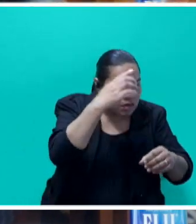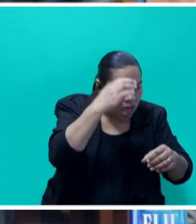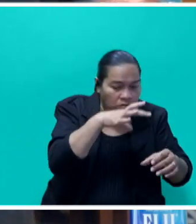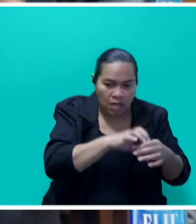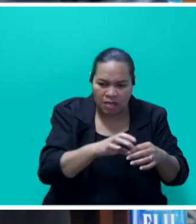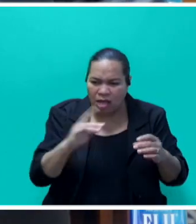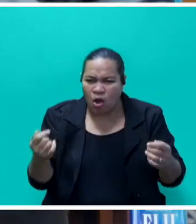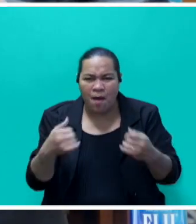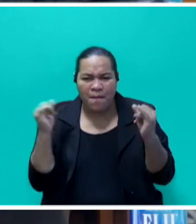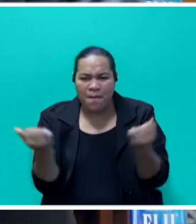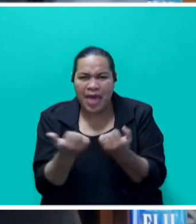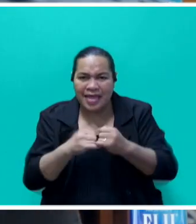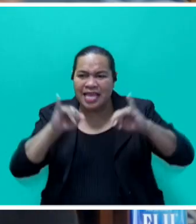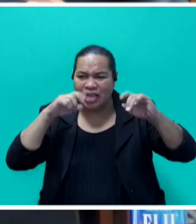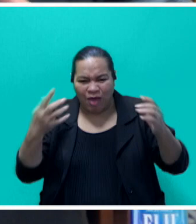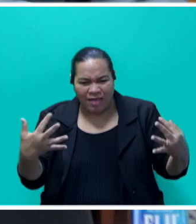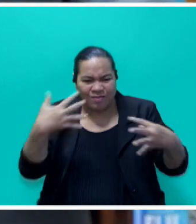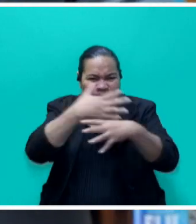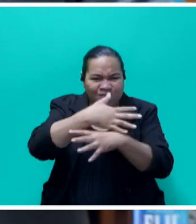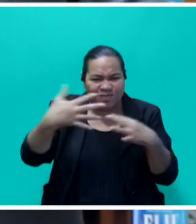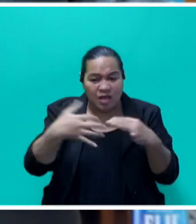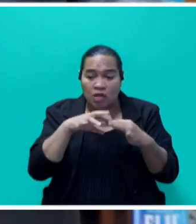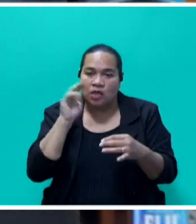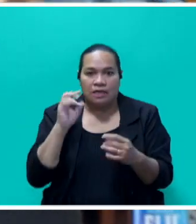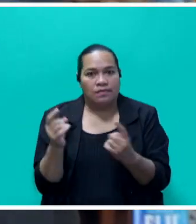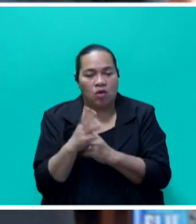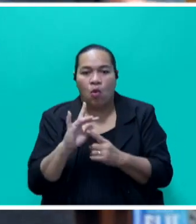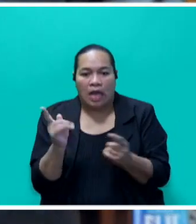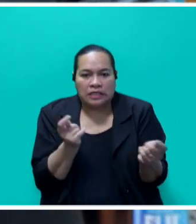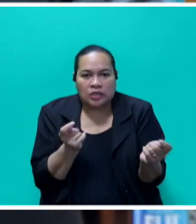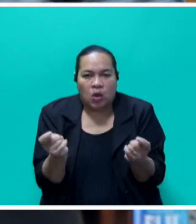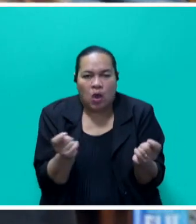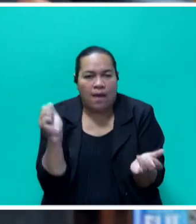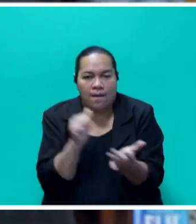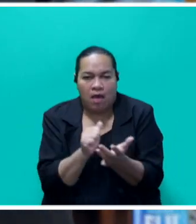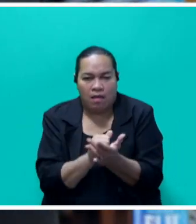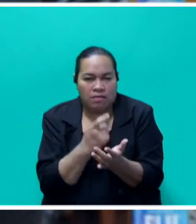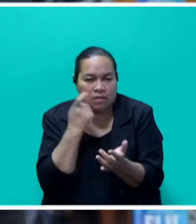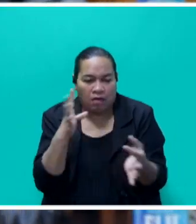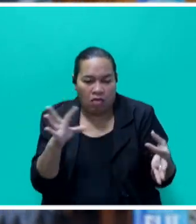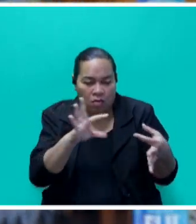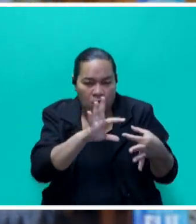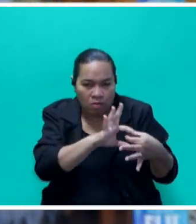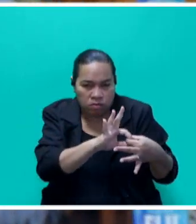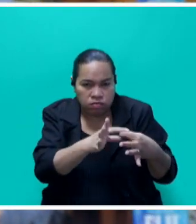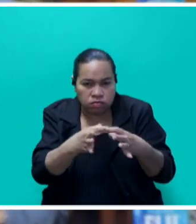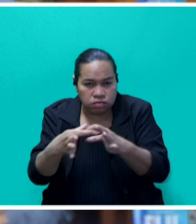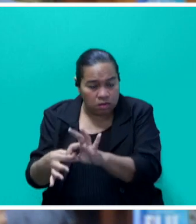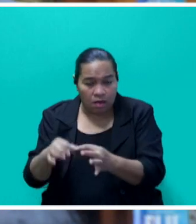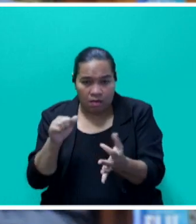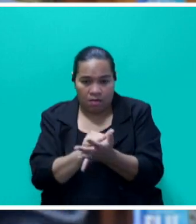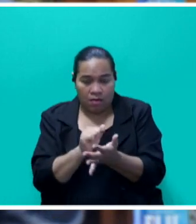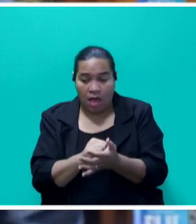overlapping, and therefore the coordination between all of us. And not only that, Mr. Speaker, sir, we have our